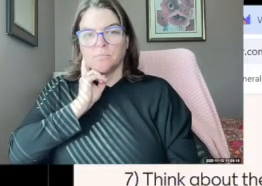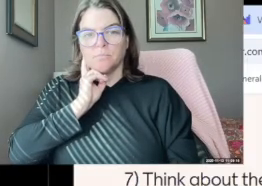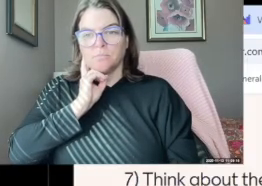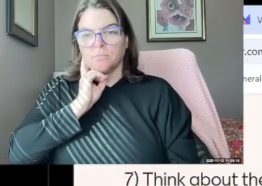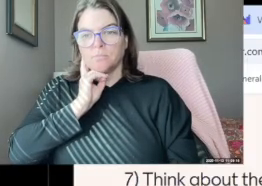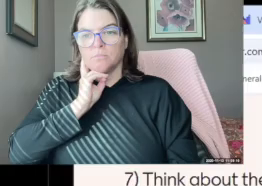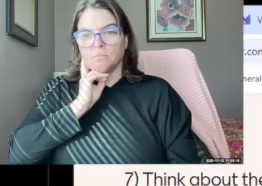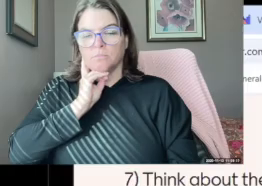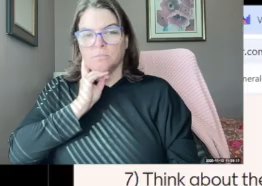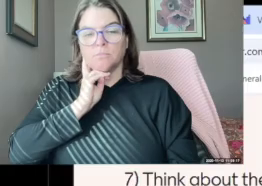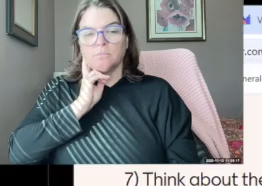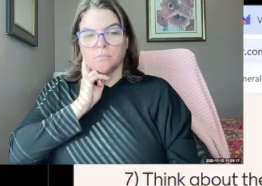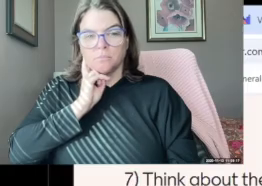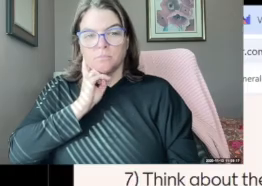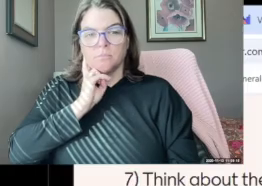e-bikes, repair,